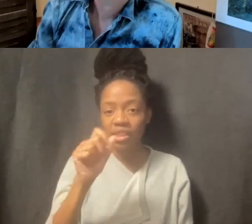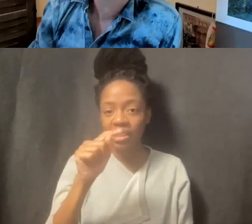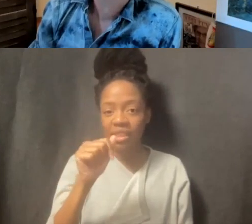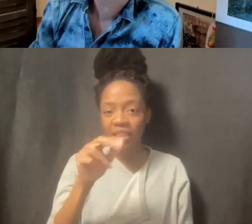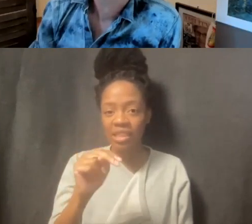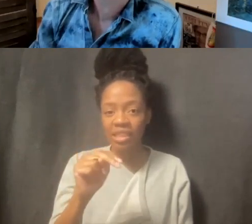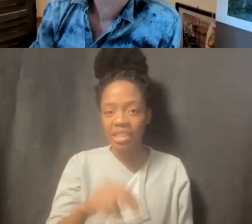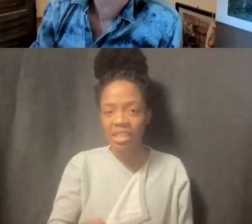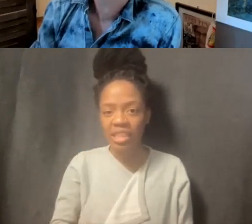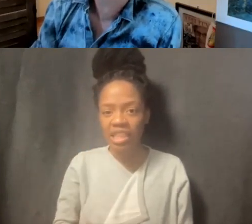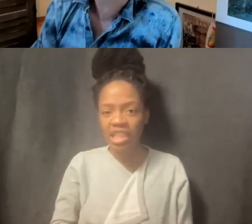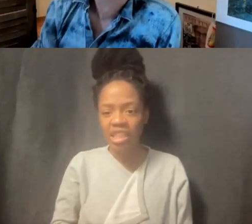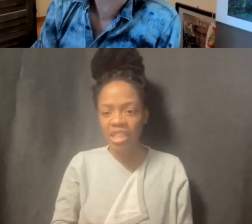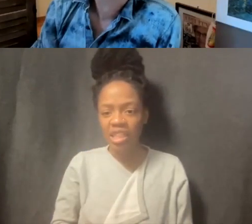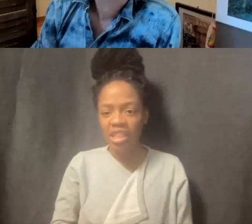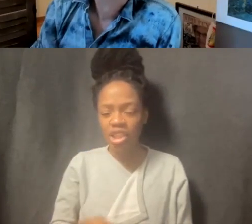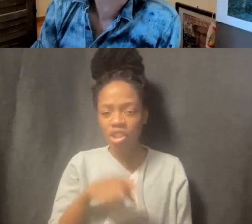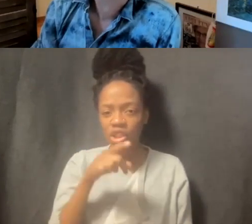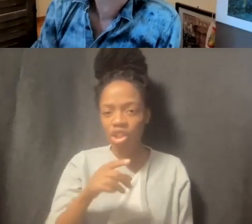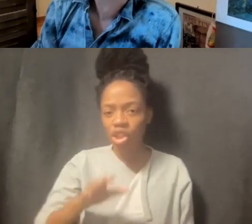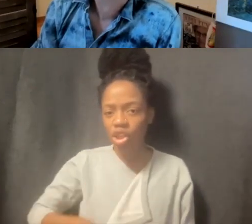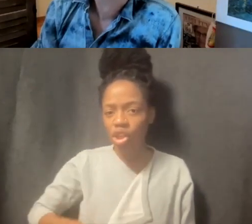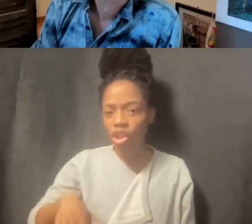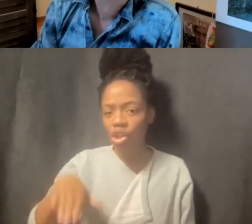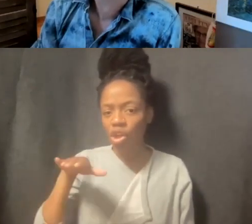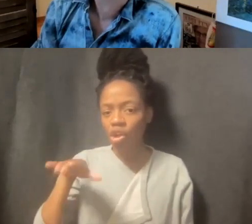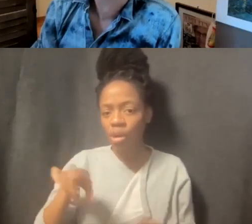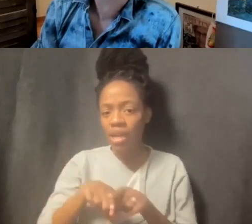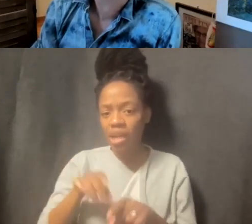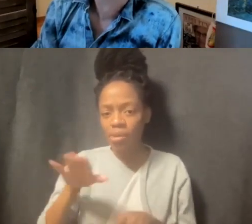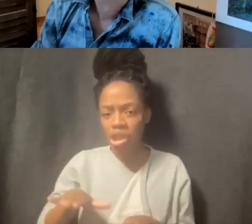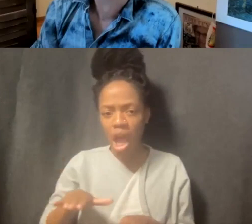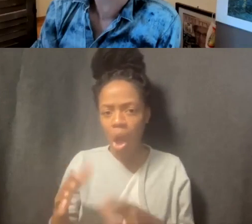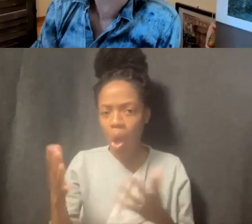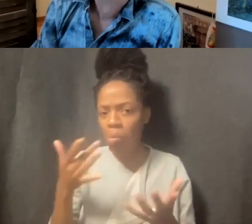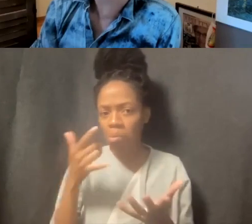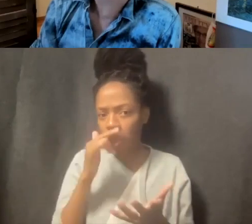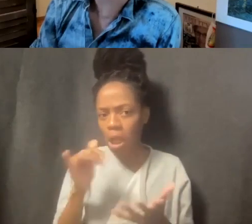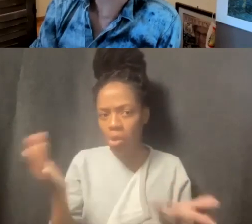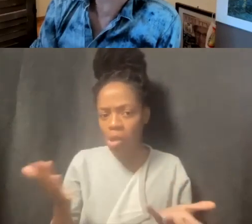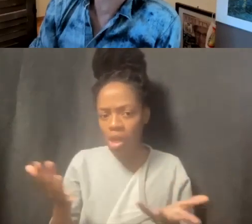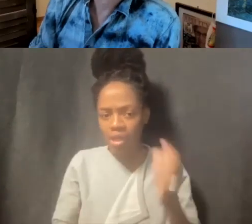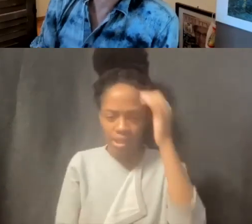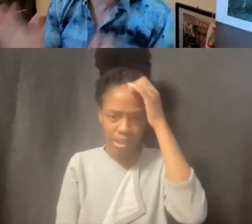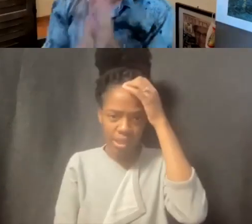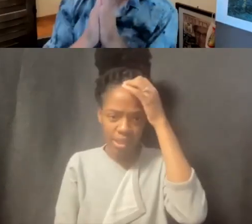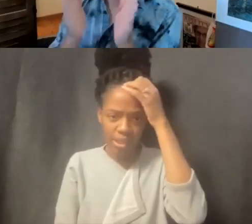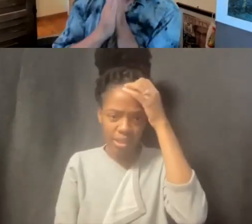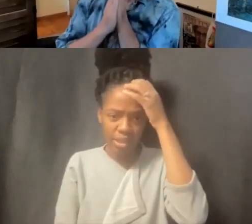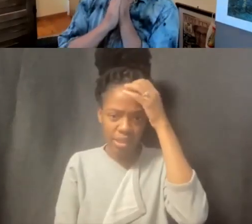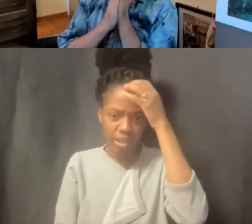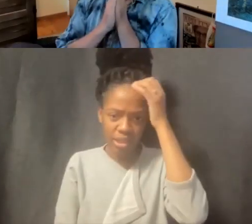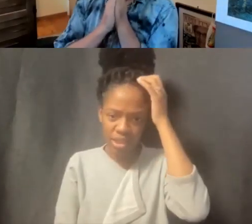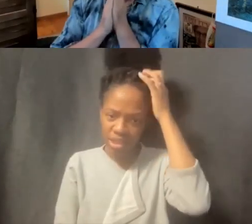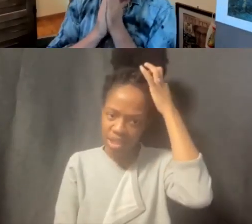What was it like growing up as a child? It's like growing up as a child. I